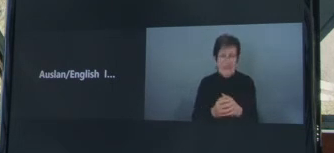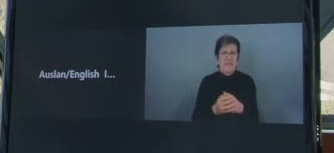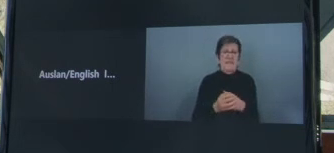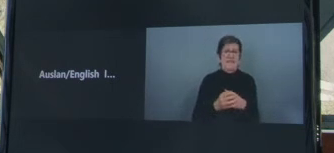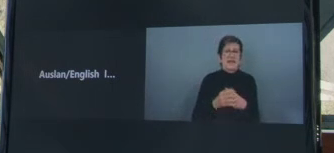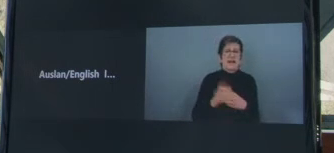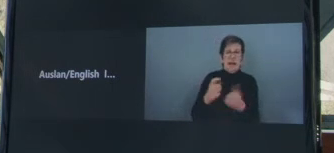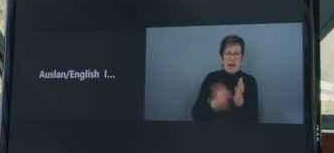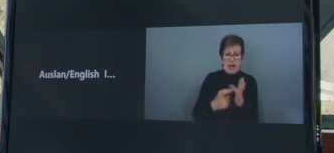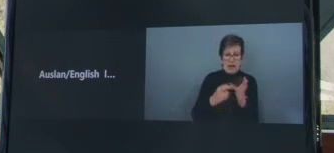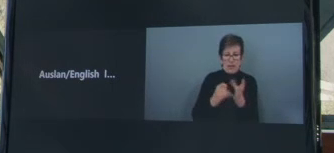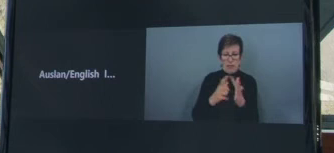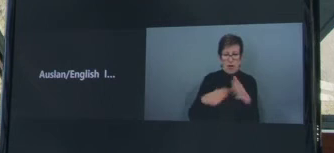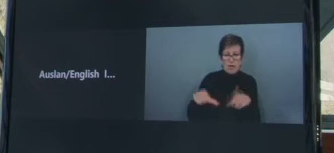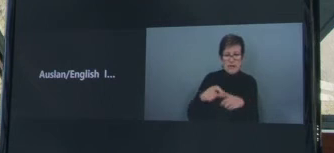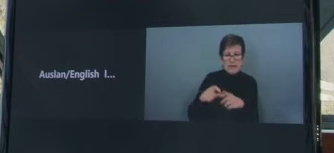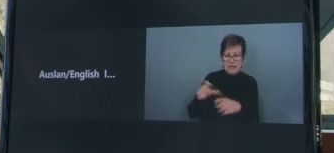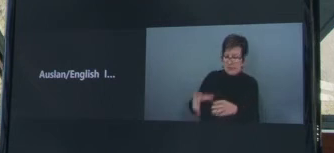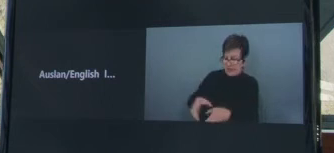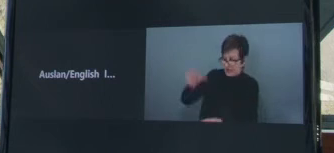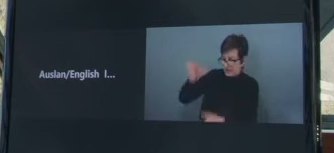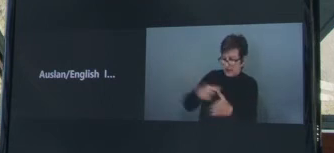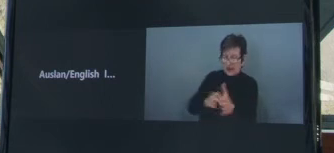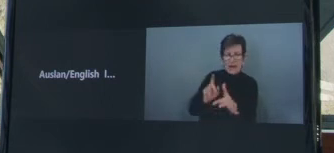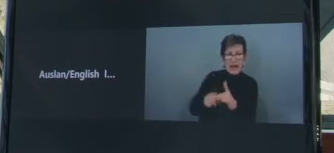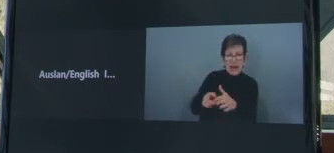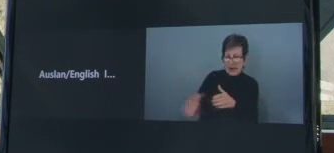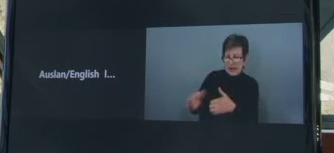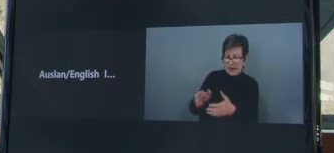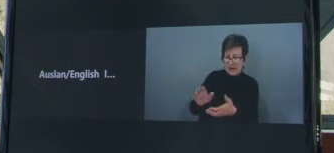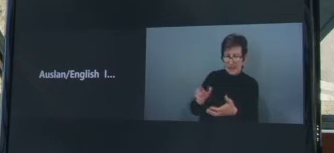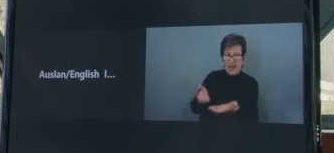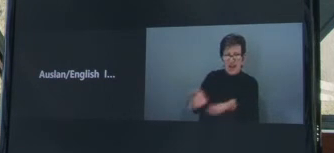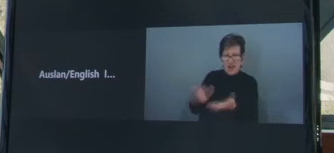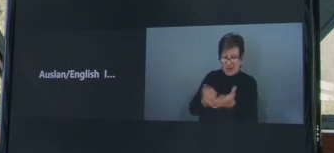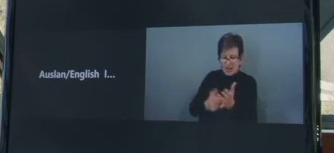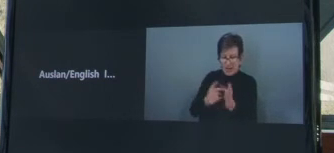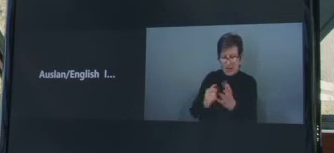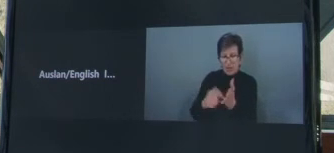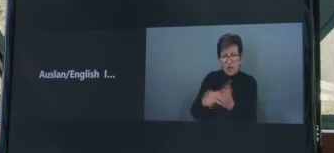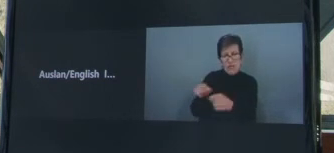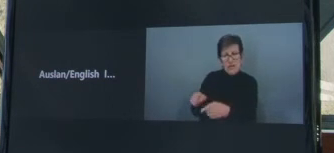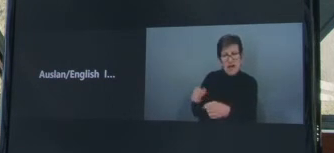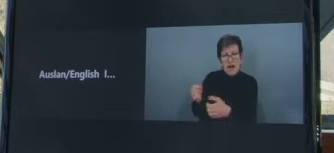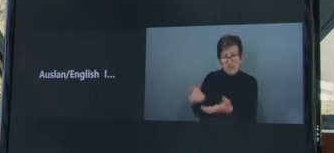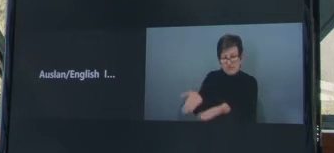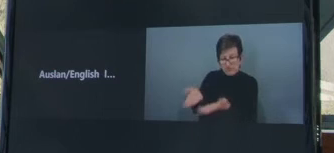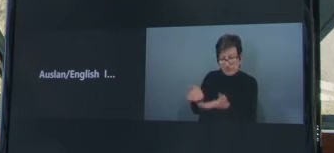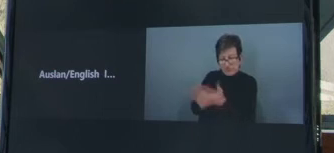and groundnuts, which is all the protein and micronutrients, and it's a complete meal in itself. And there's sort of